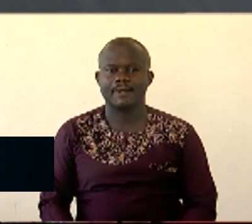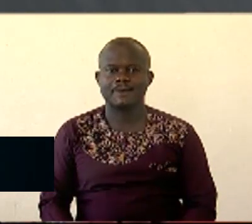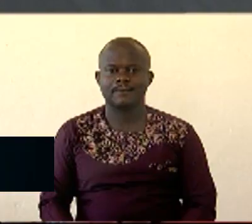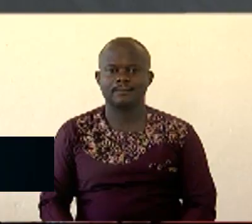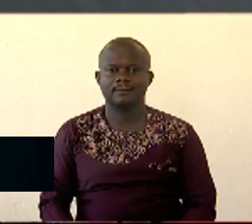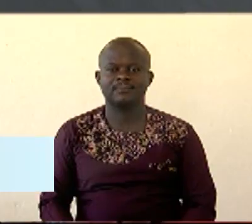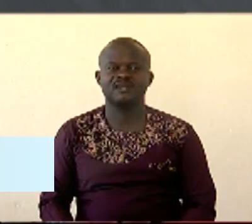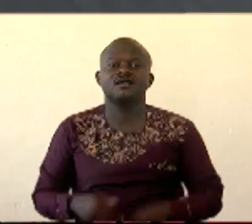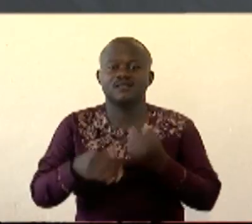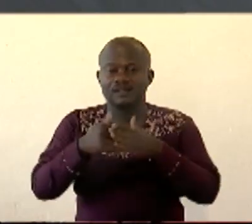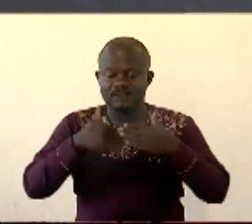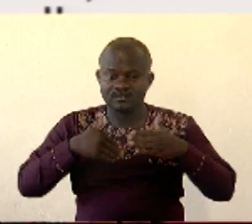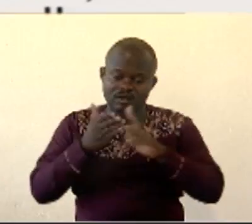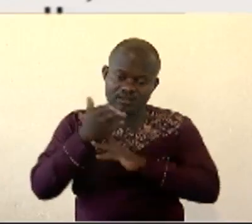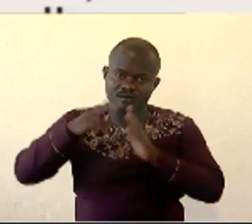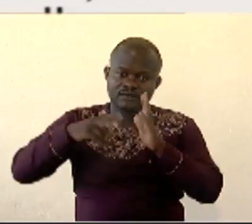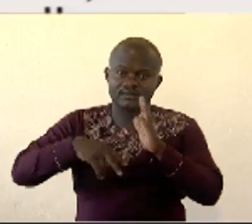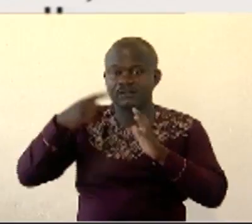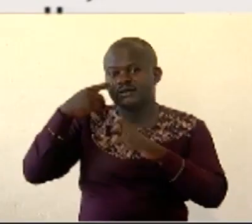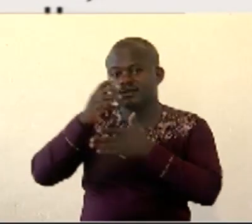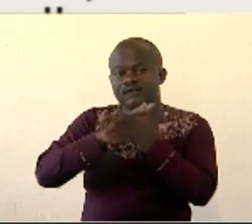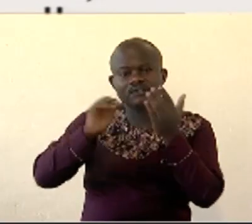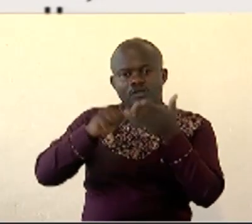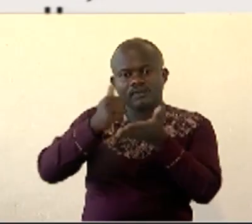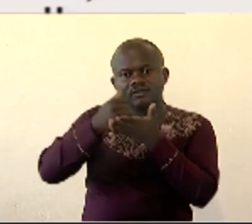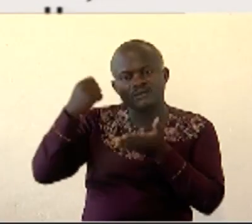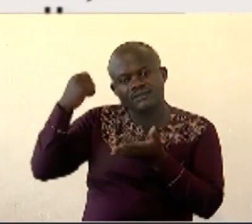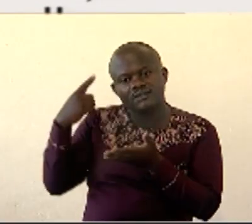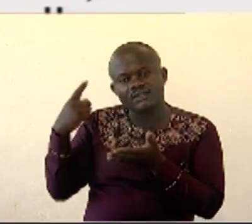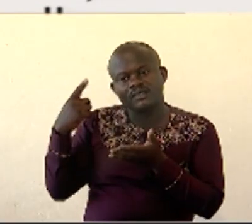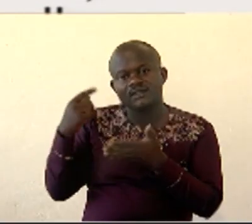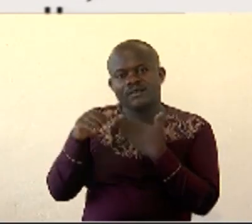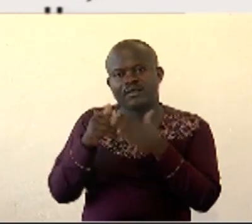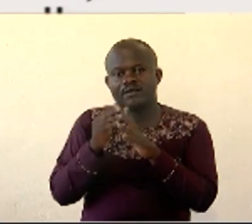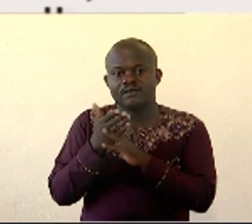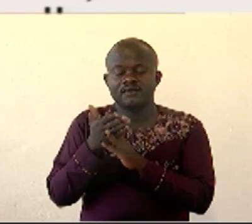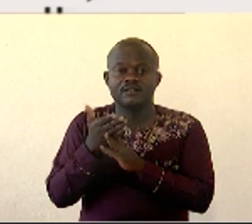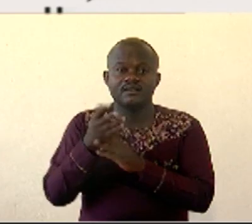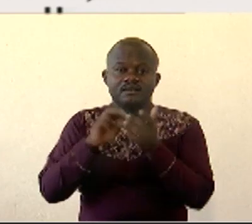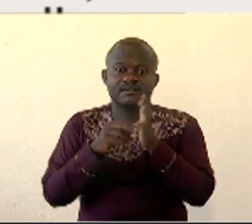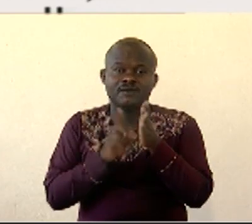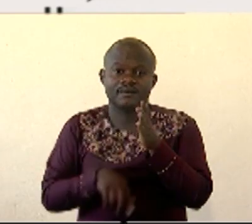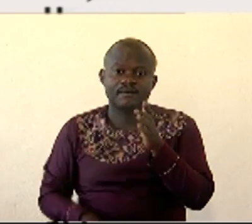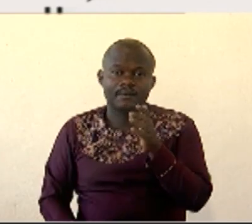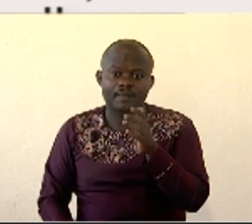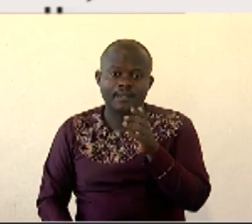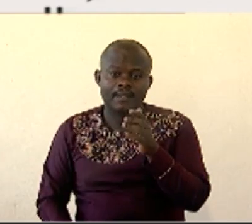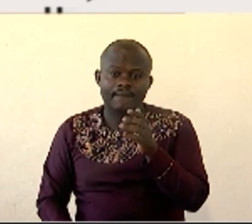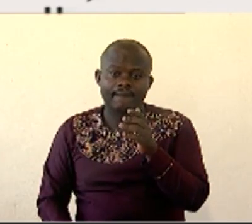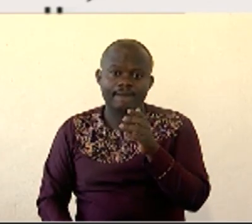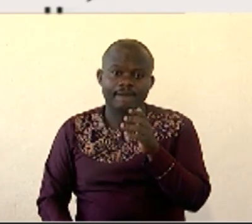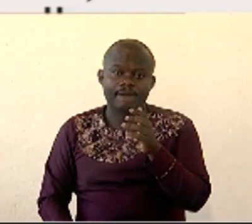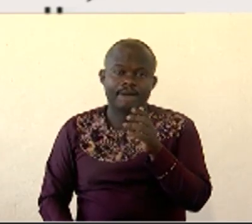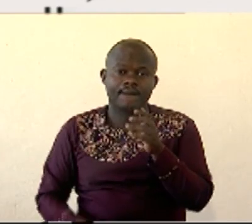Let's go through this. These are the things that you're able to understand them, and you're able to go through that one. It means that light intensity, we'll talk about